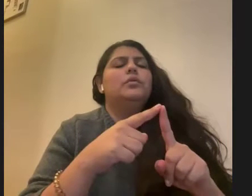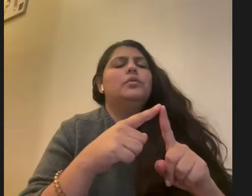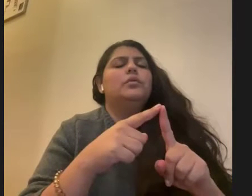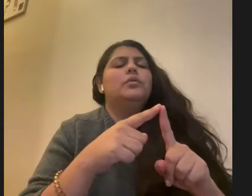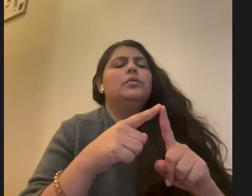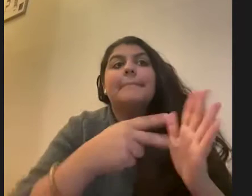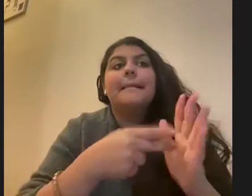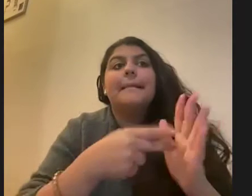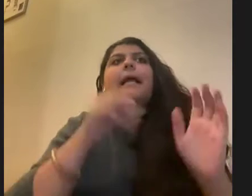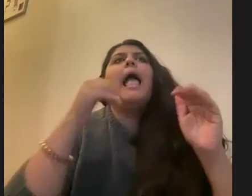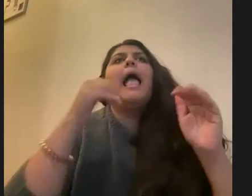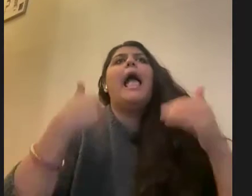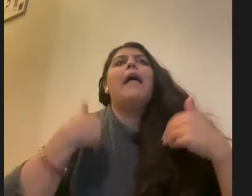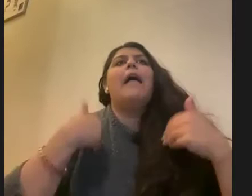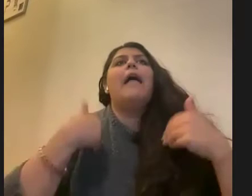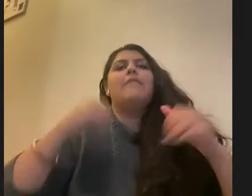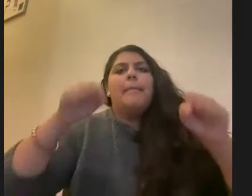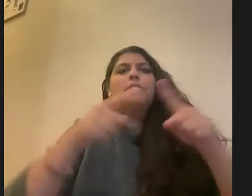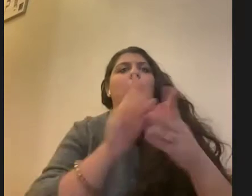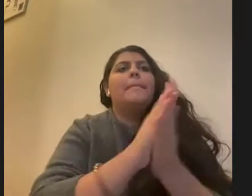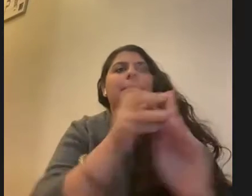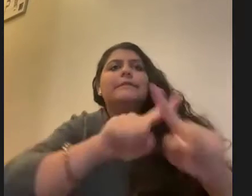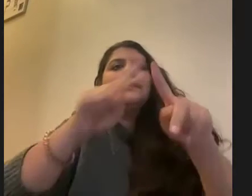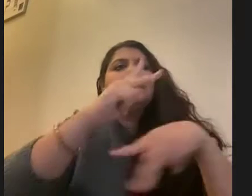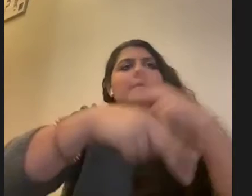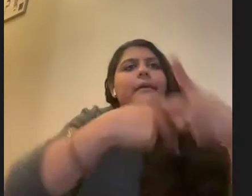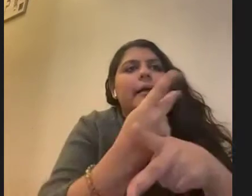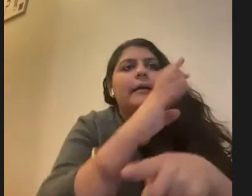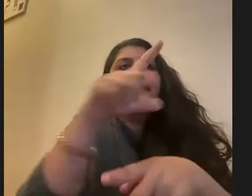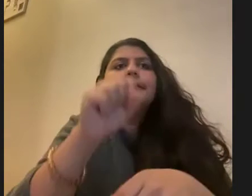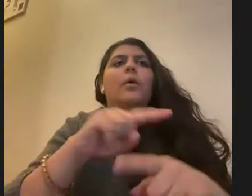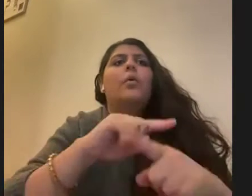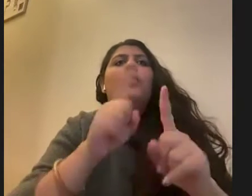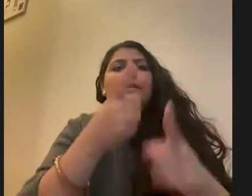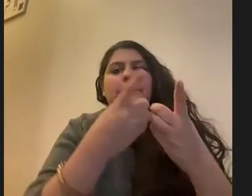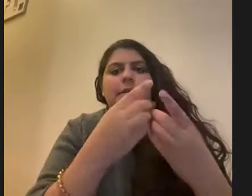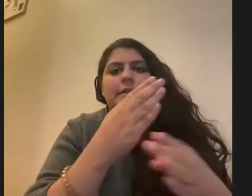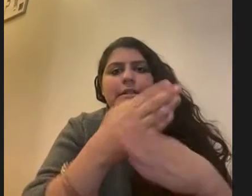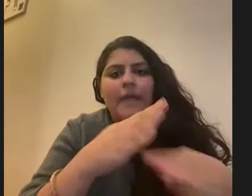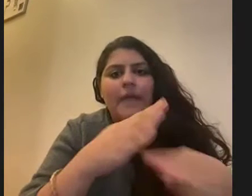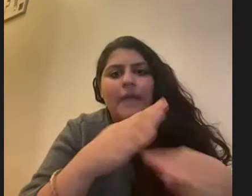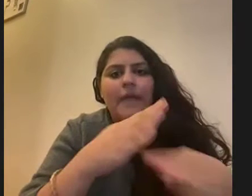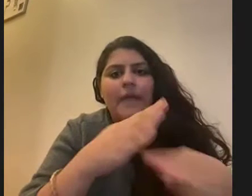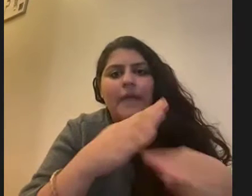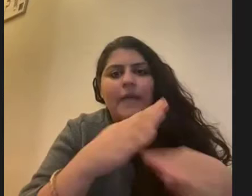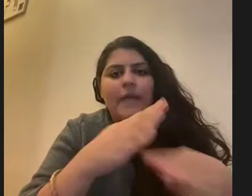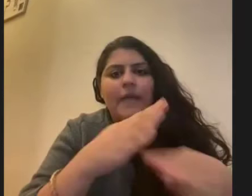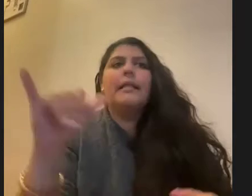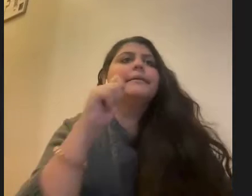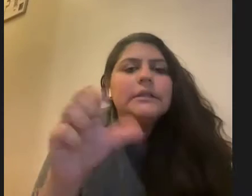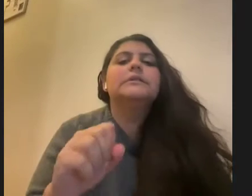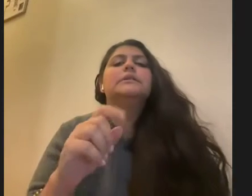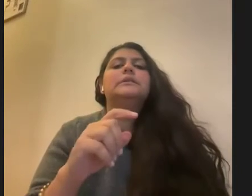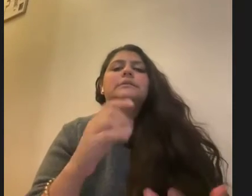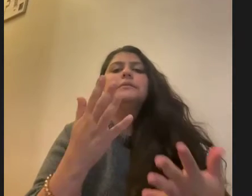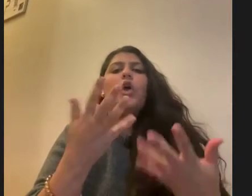cells as it divides. And so there's some cells like or let's say our skin cells or whatever, they've already